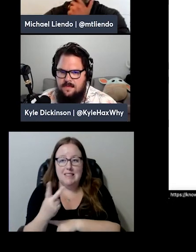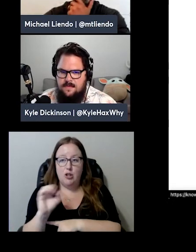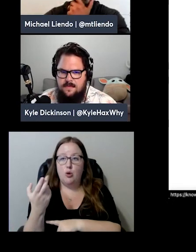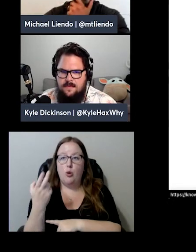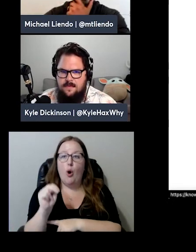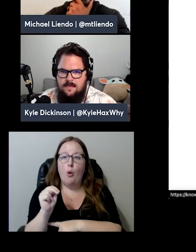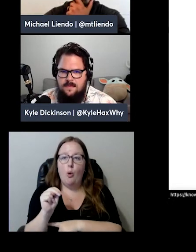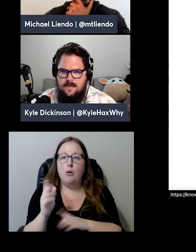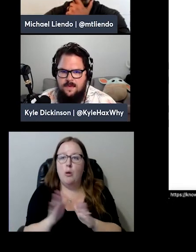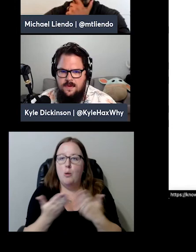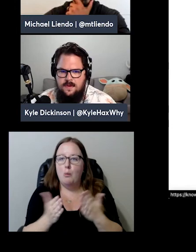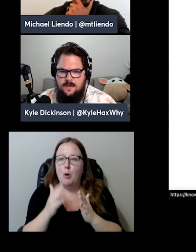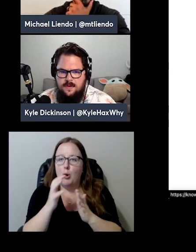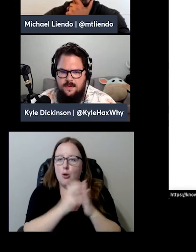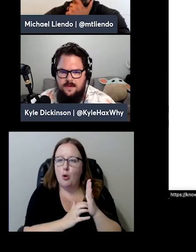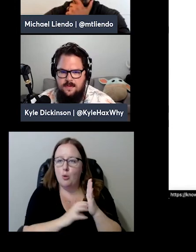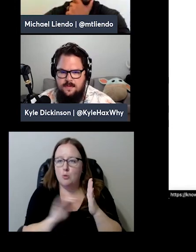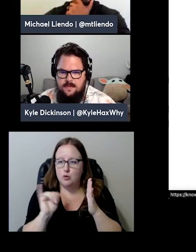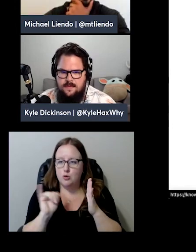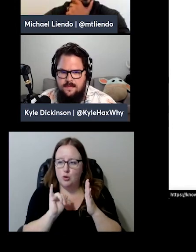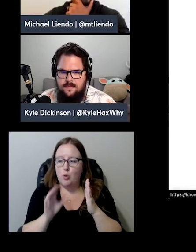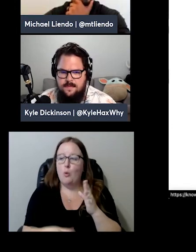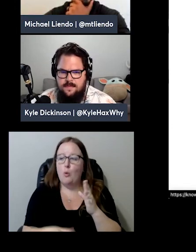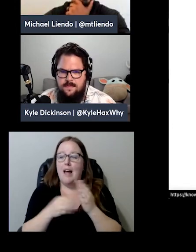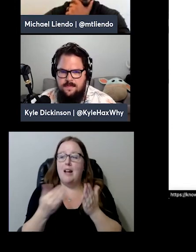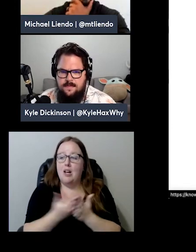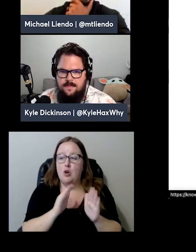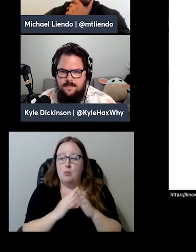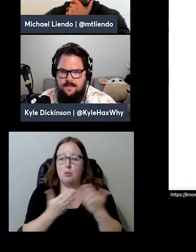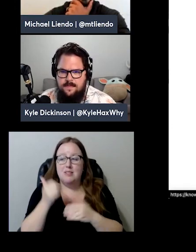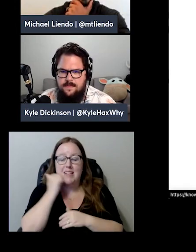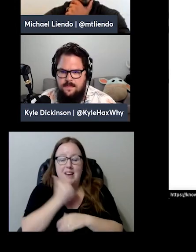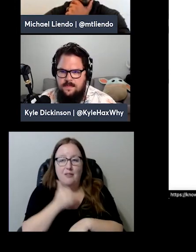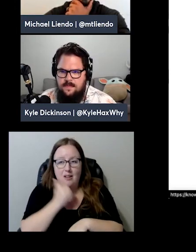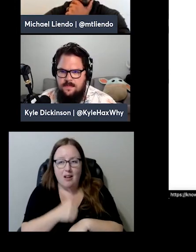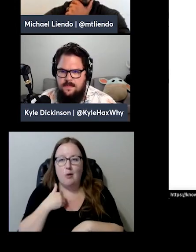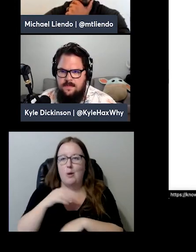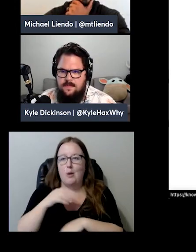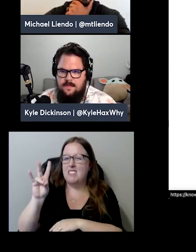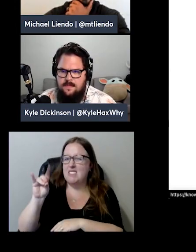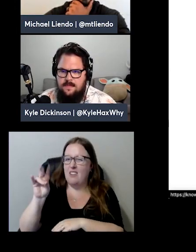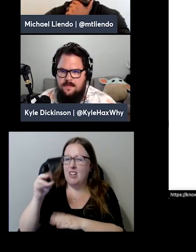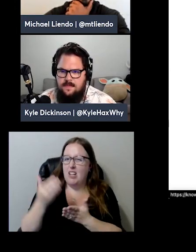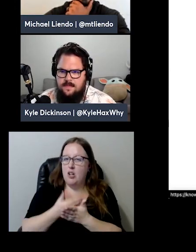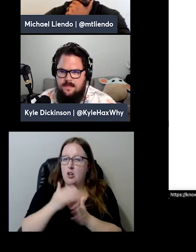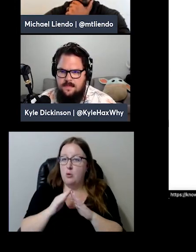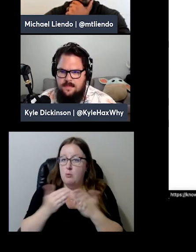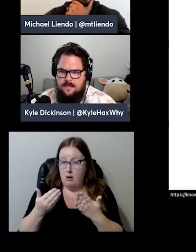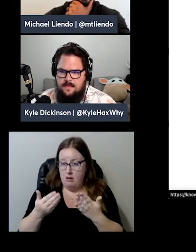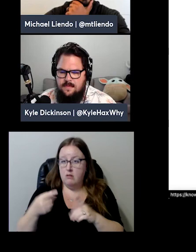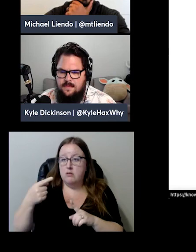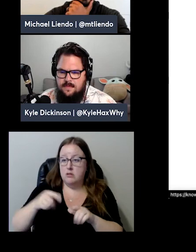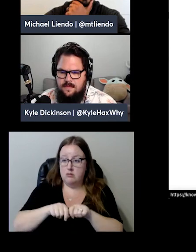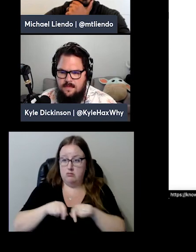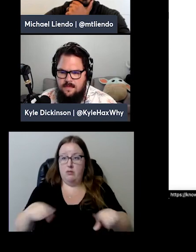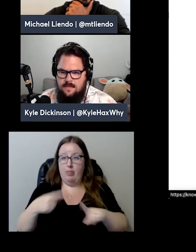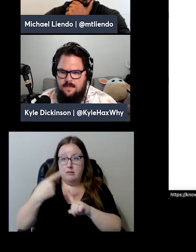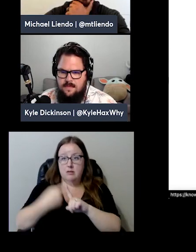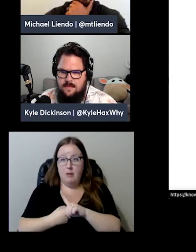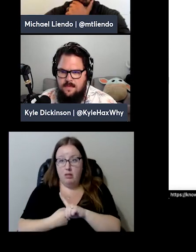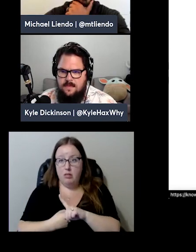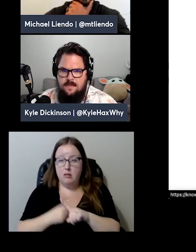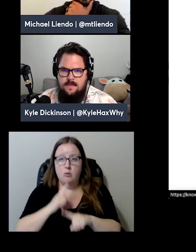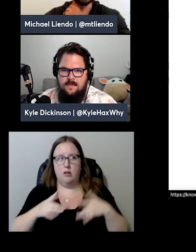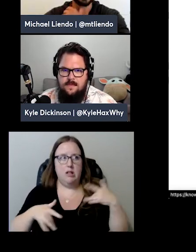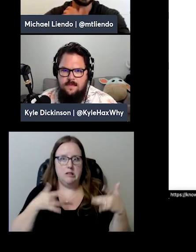as well. We're adding new textbooks every day. I think we've got about 70 new textbooks coming out this month. So that's a pretty exciting thing. And you'll see